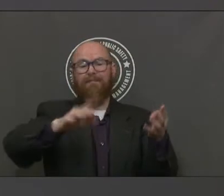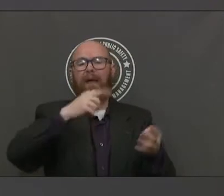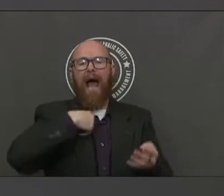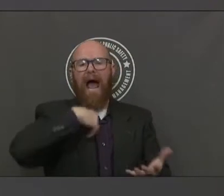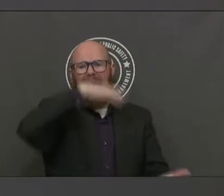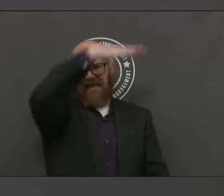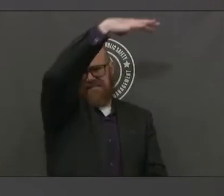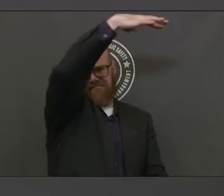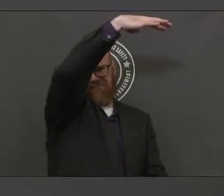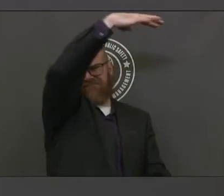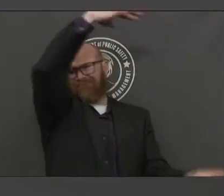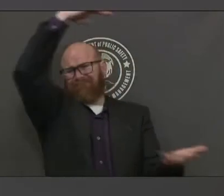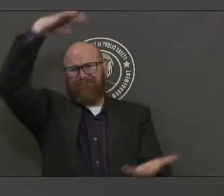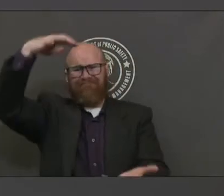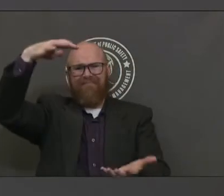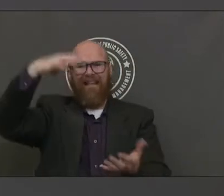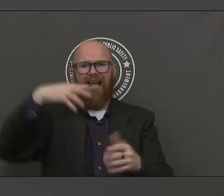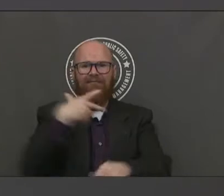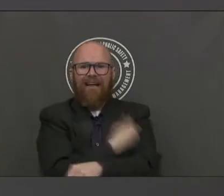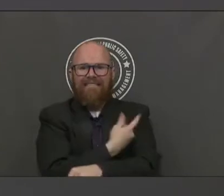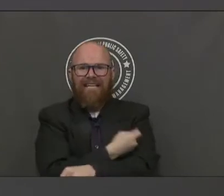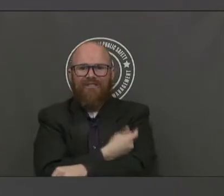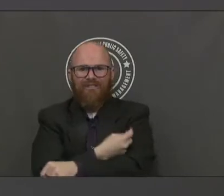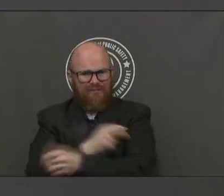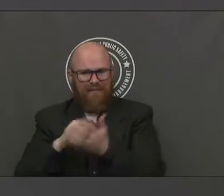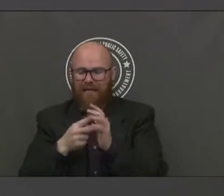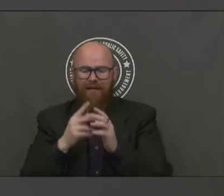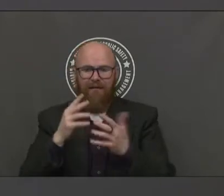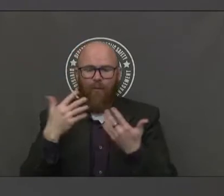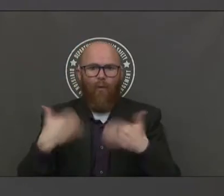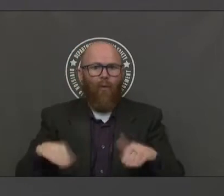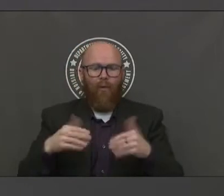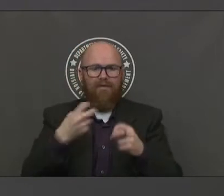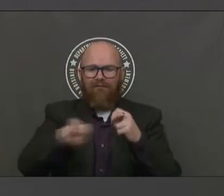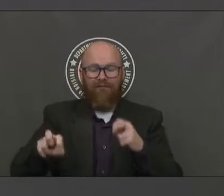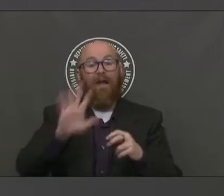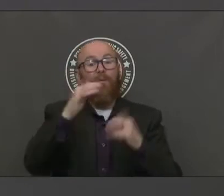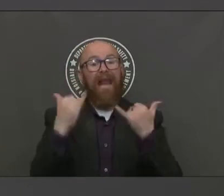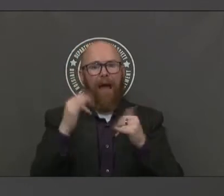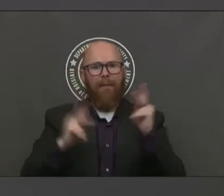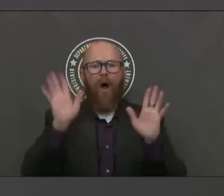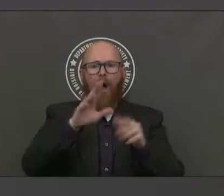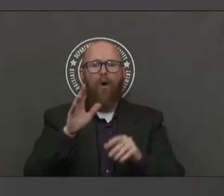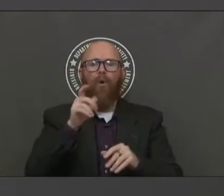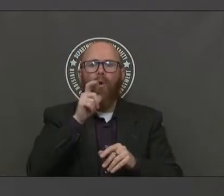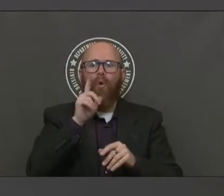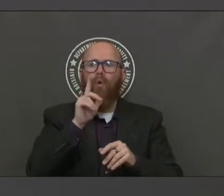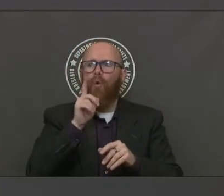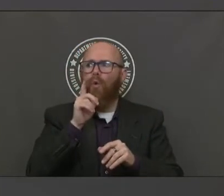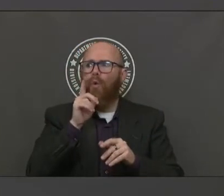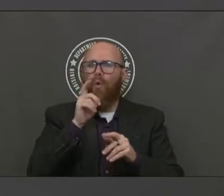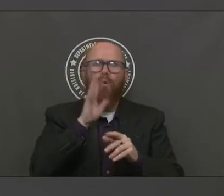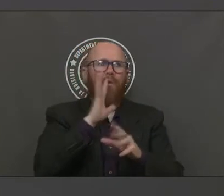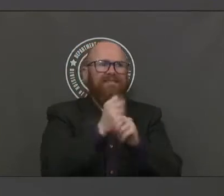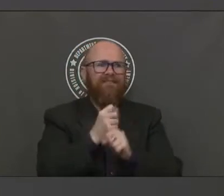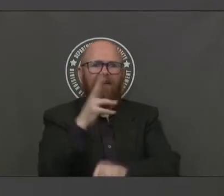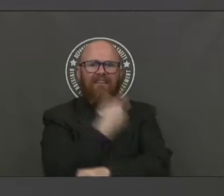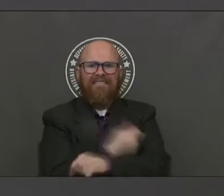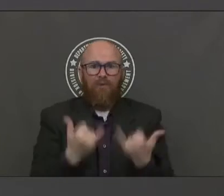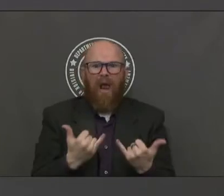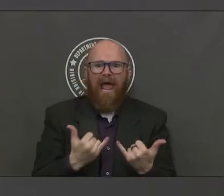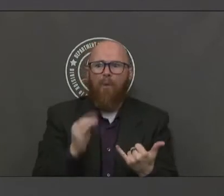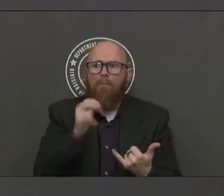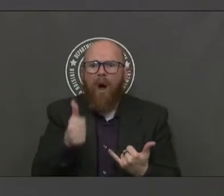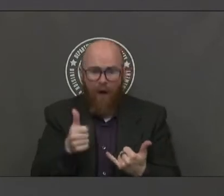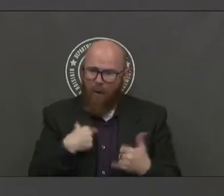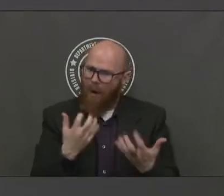what to do with it, but my point is this. We're so worried about who gets their vaccine today and why aren't we getting more in